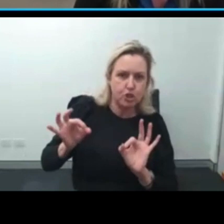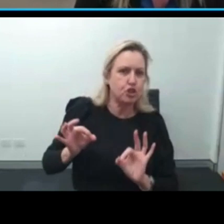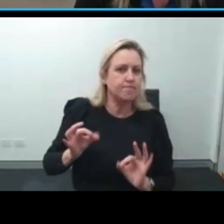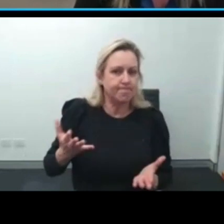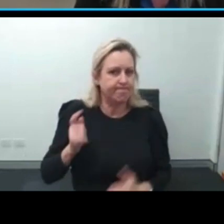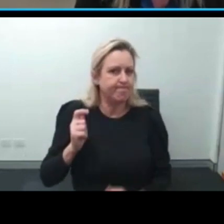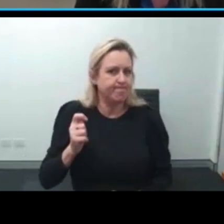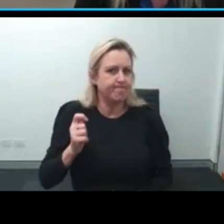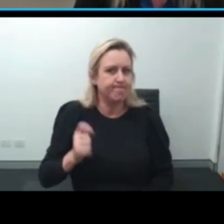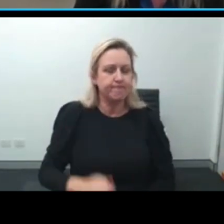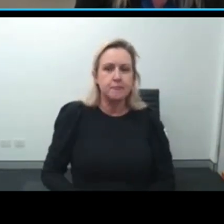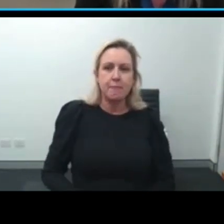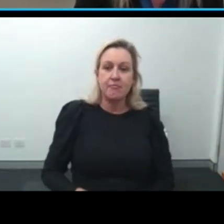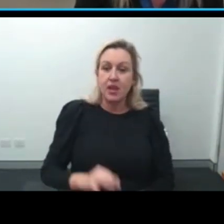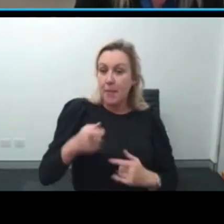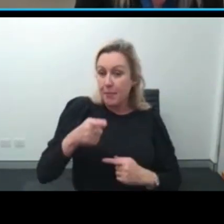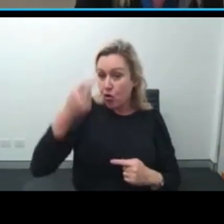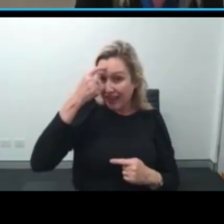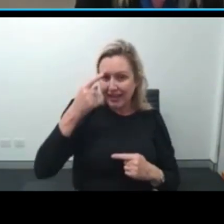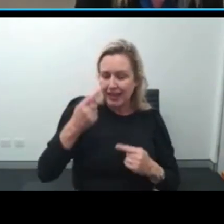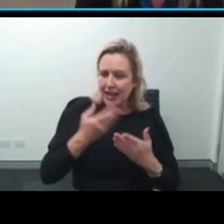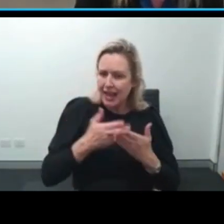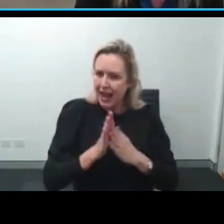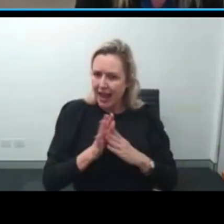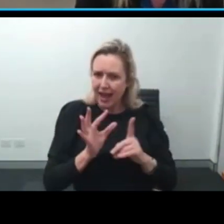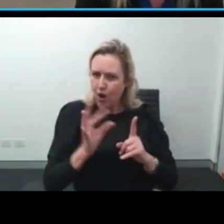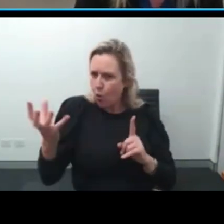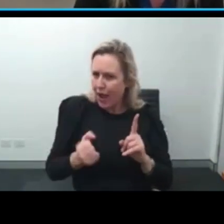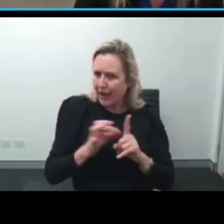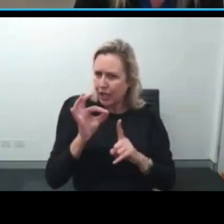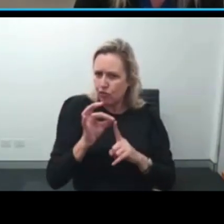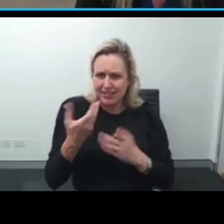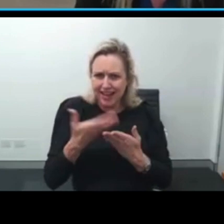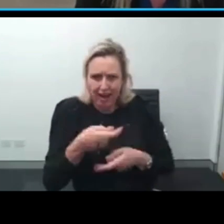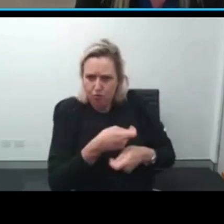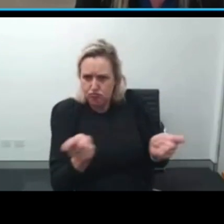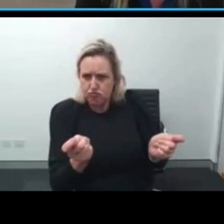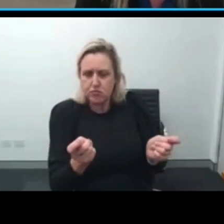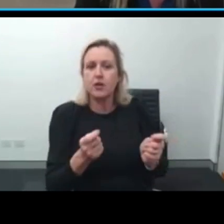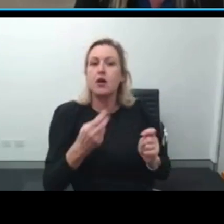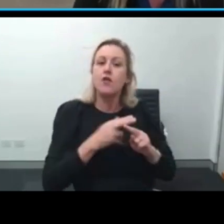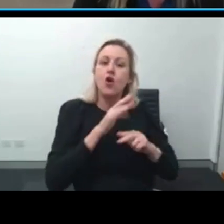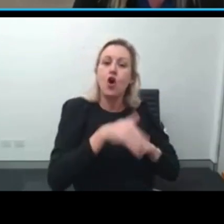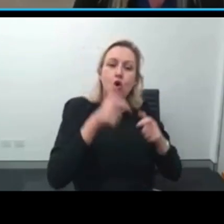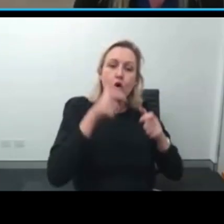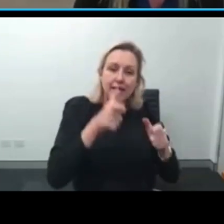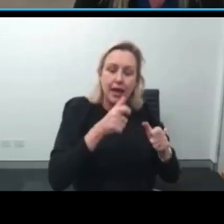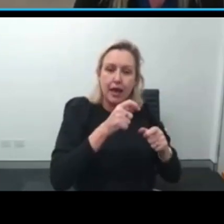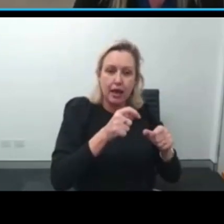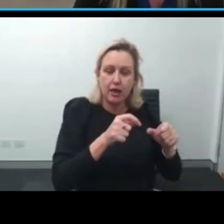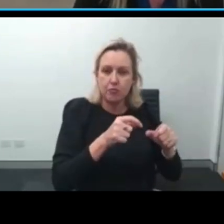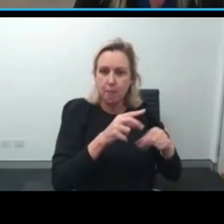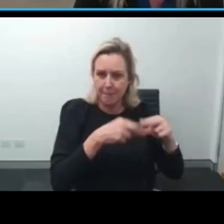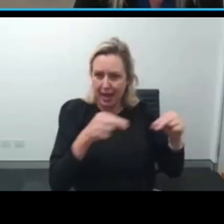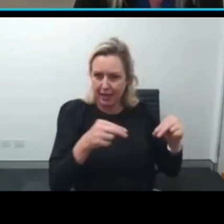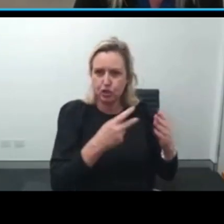So you're probably wondering, how is the wage increase going to be passed on? In the Home Care Packages program, what we'll be